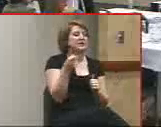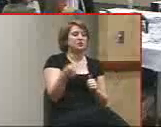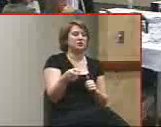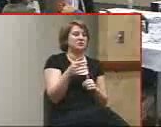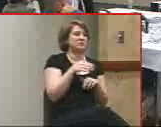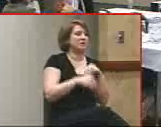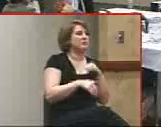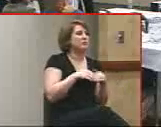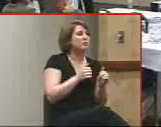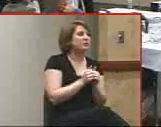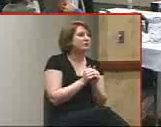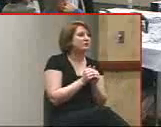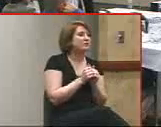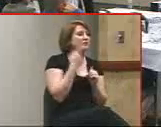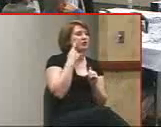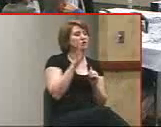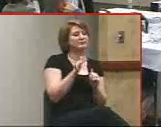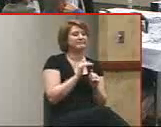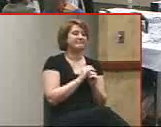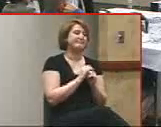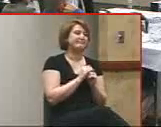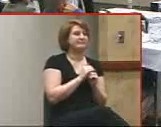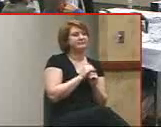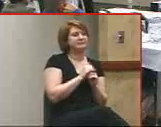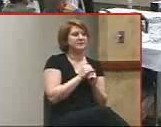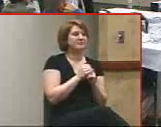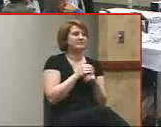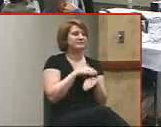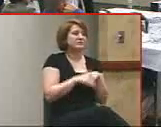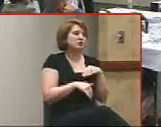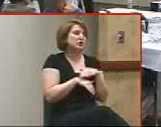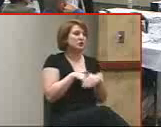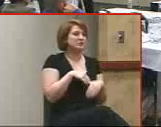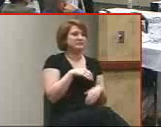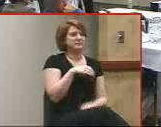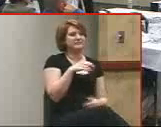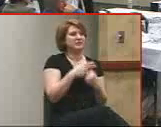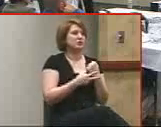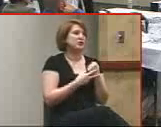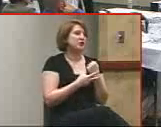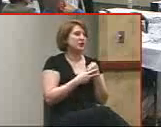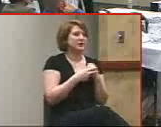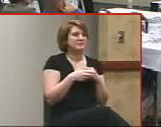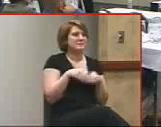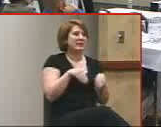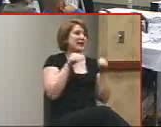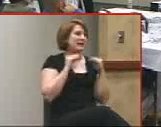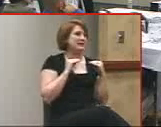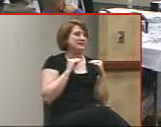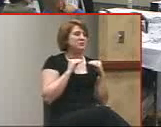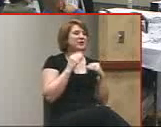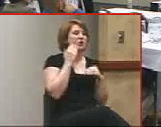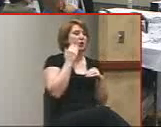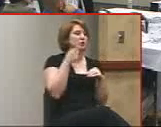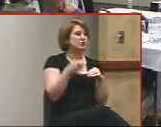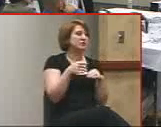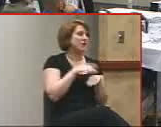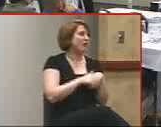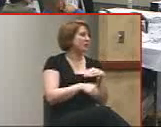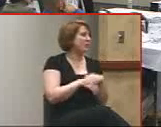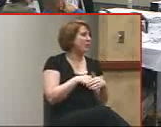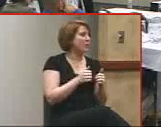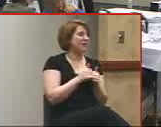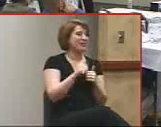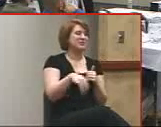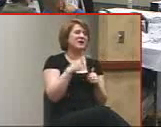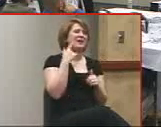something that's her security blanket. Let's use that as part of our thing because we know she's comfortable with that. So I think it's great